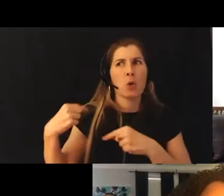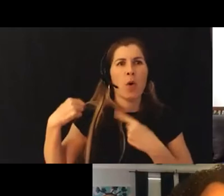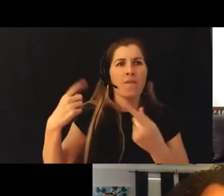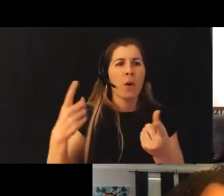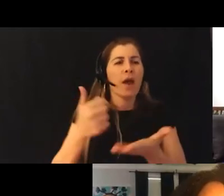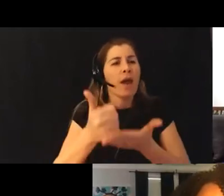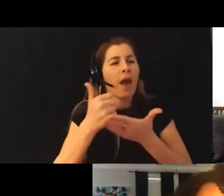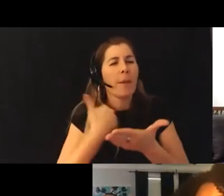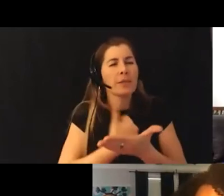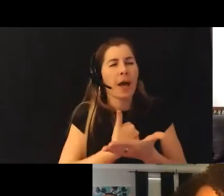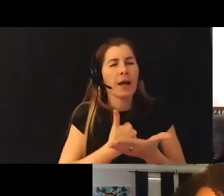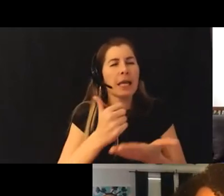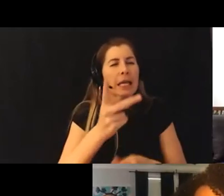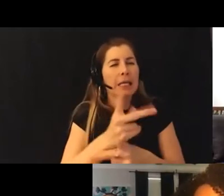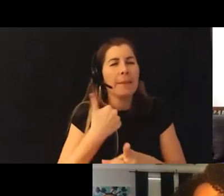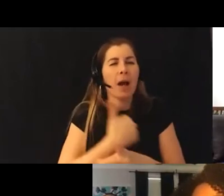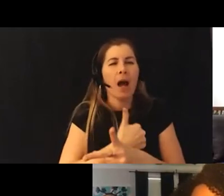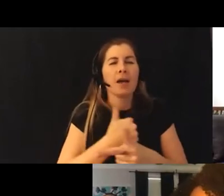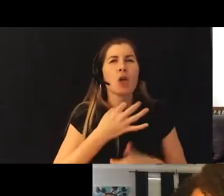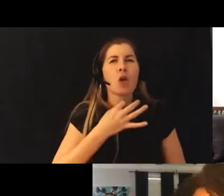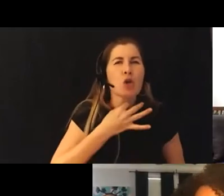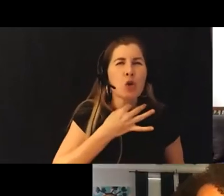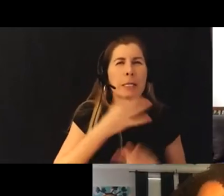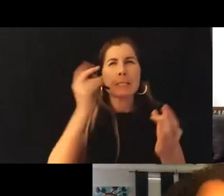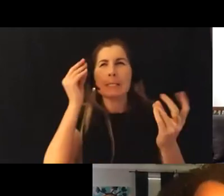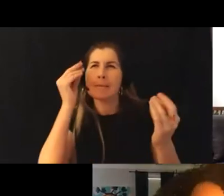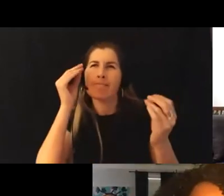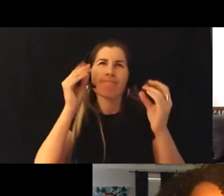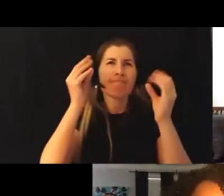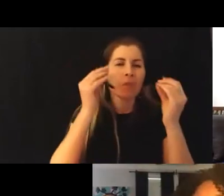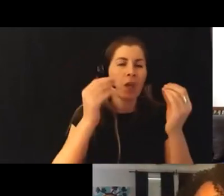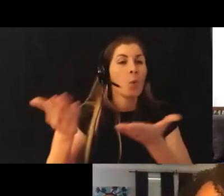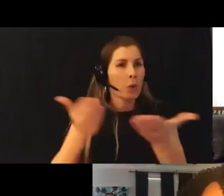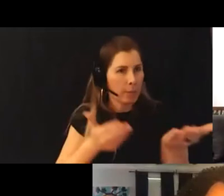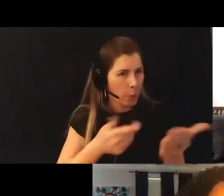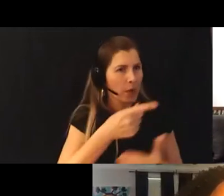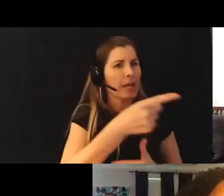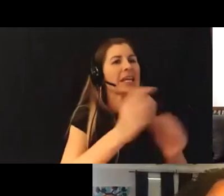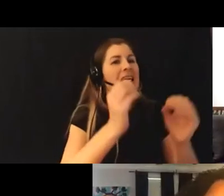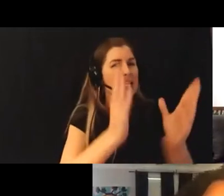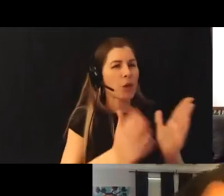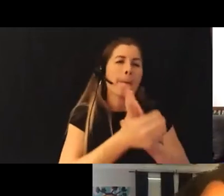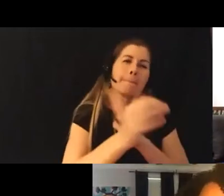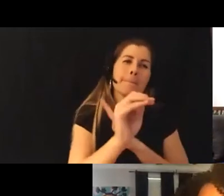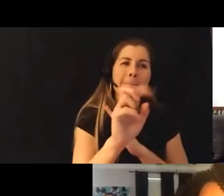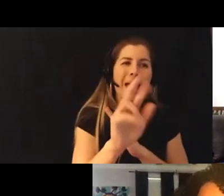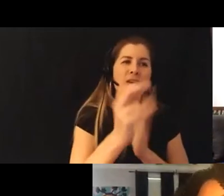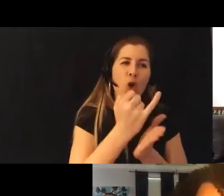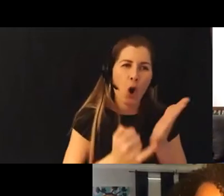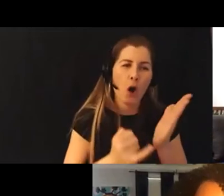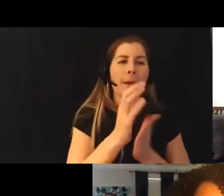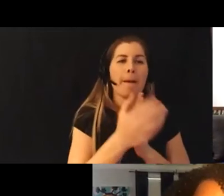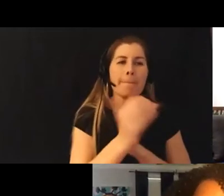and reflective by using creative practice. So we bring in master artists, master teaching artists, and master arts educators to come and share a